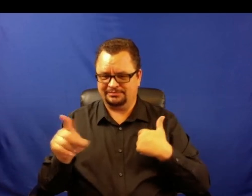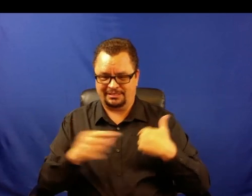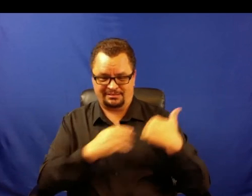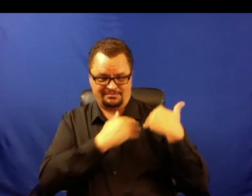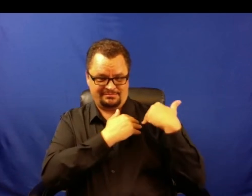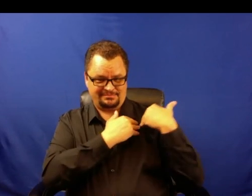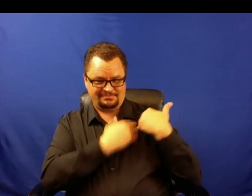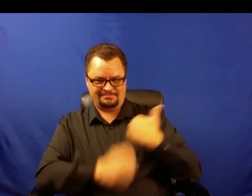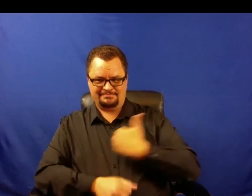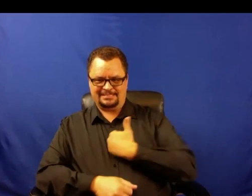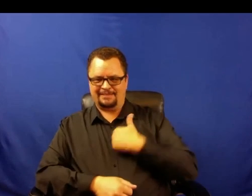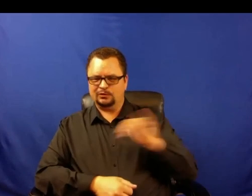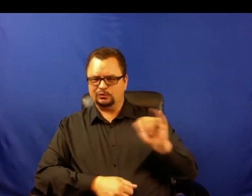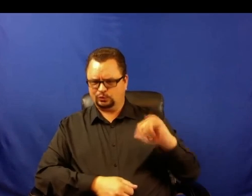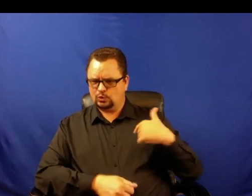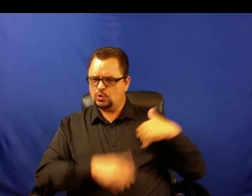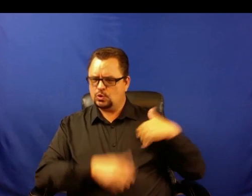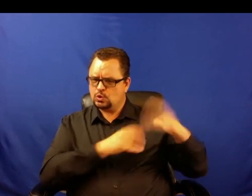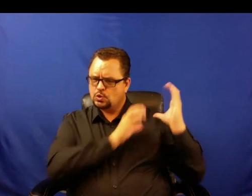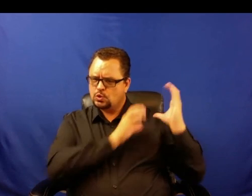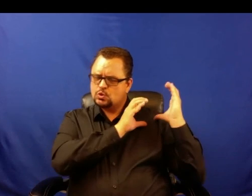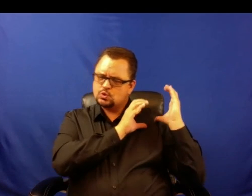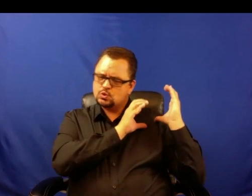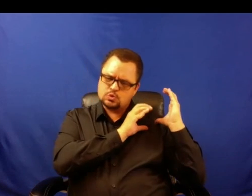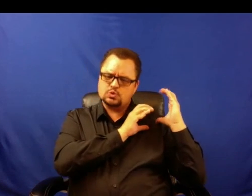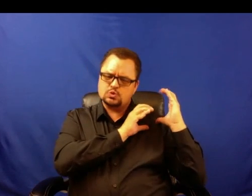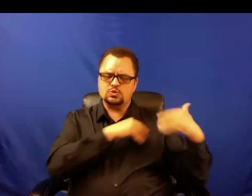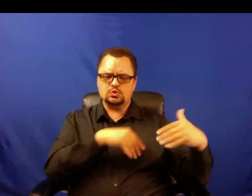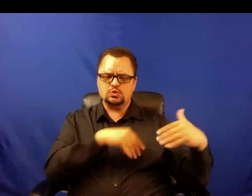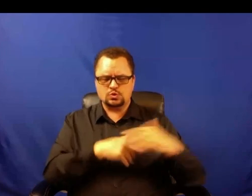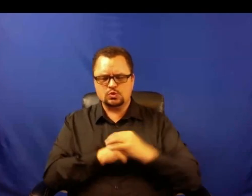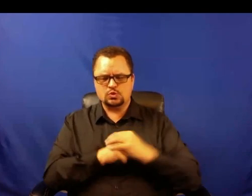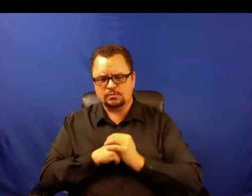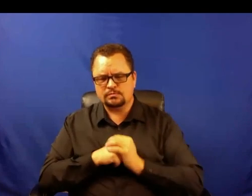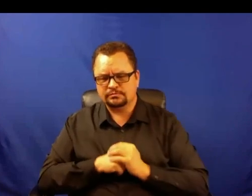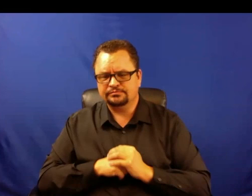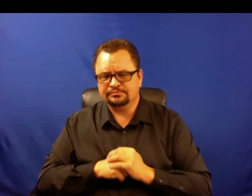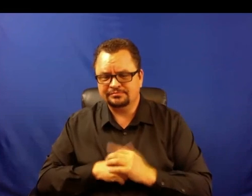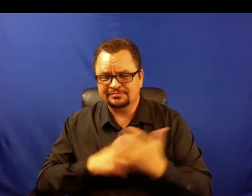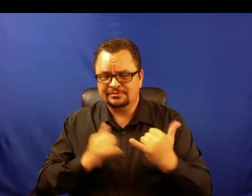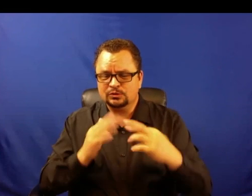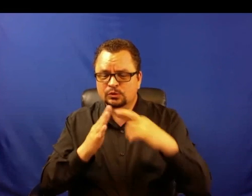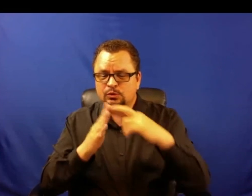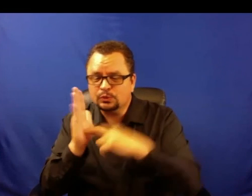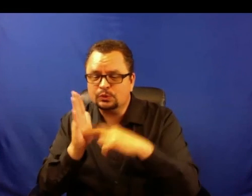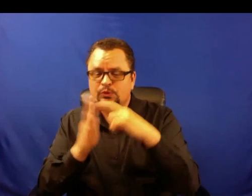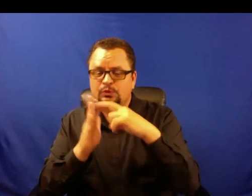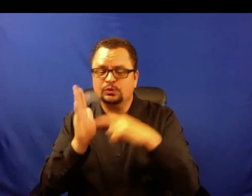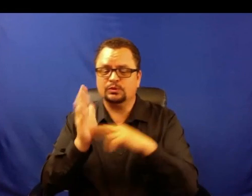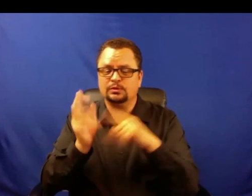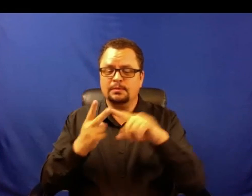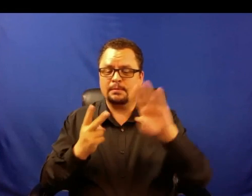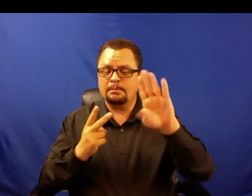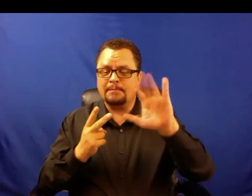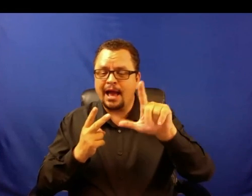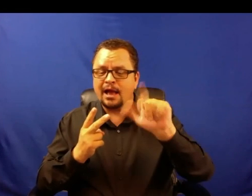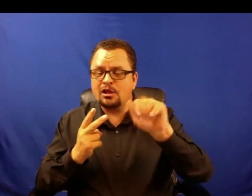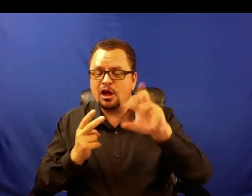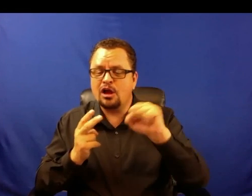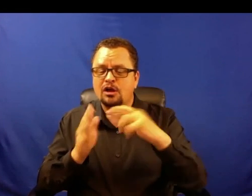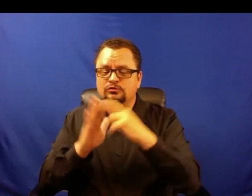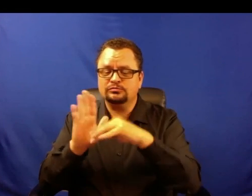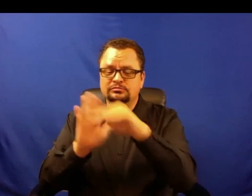the rules, the bylaws and the regulations of the Board of Health, our responsibilities, our tasks